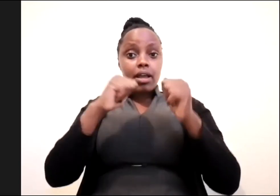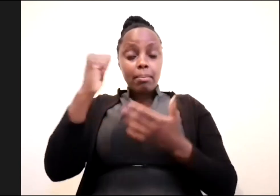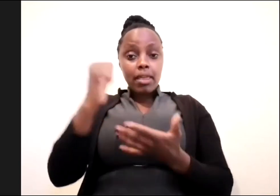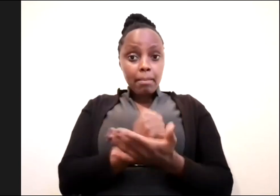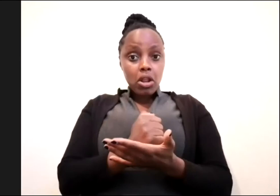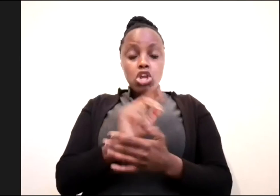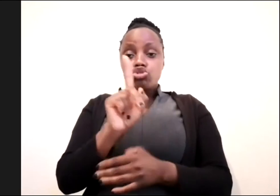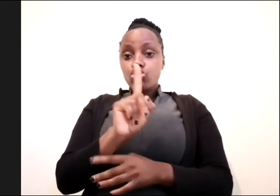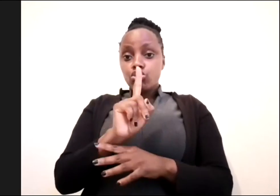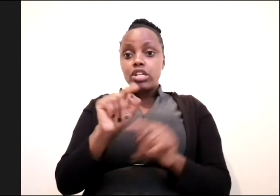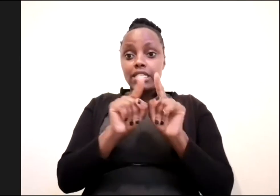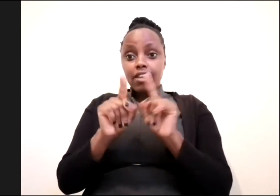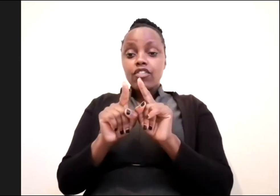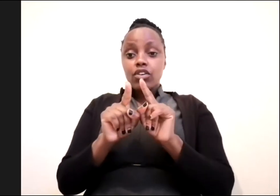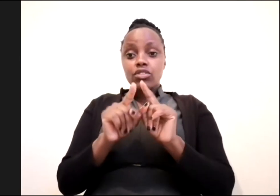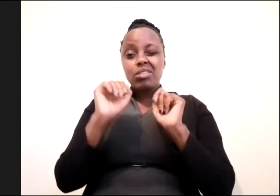also outsource